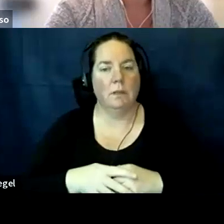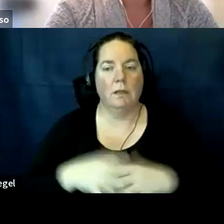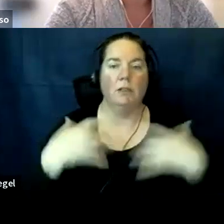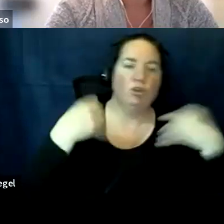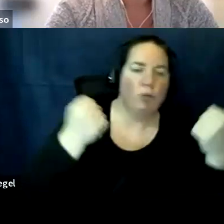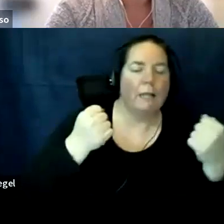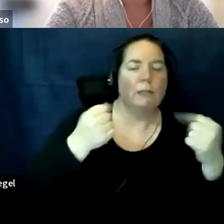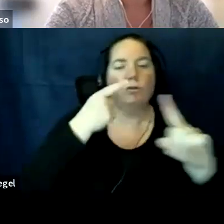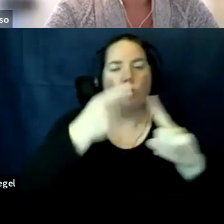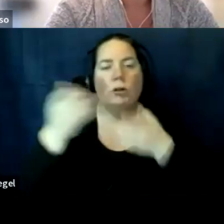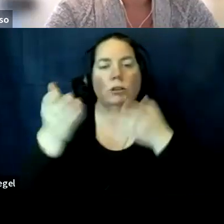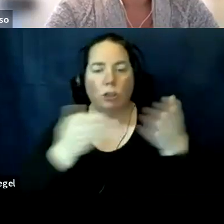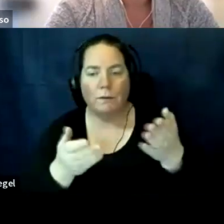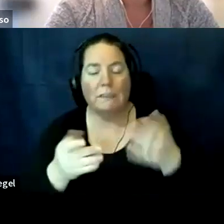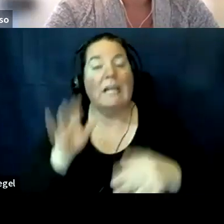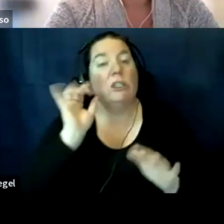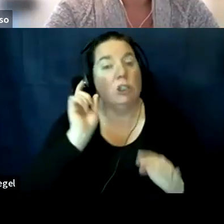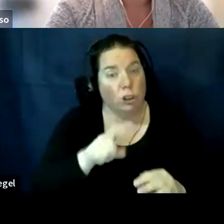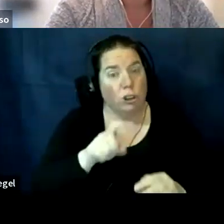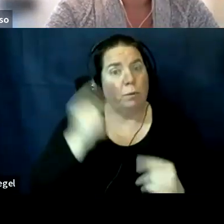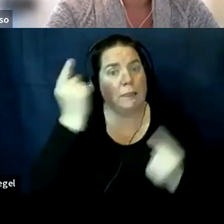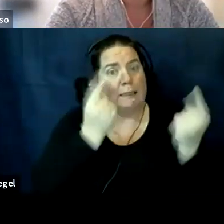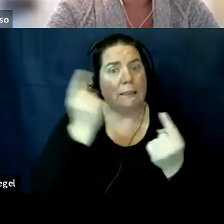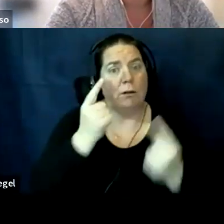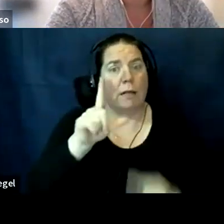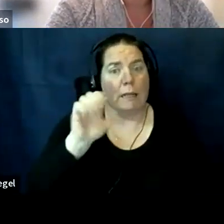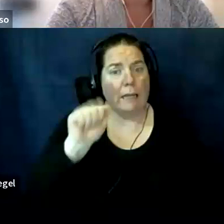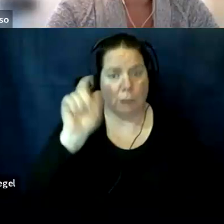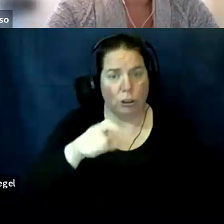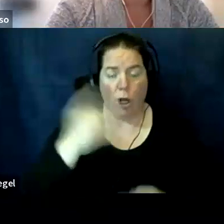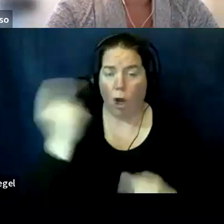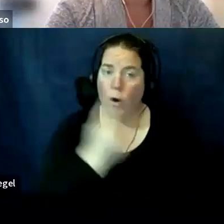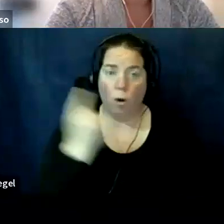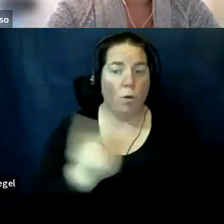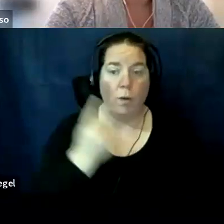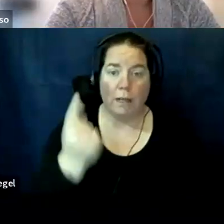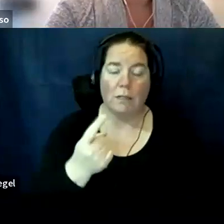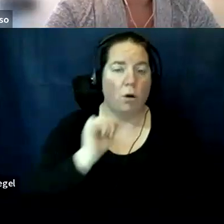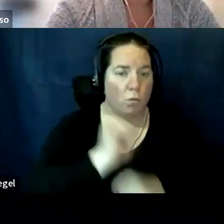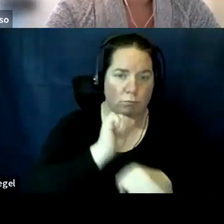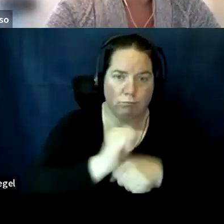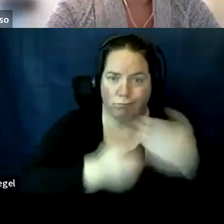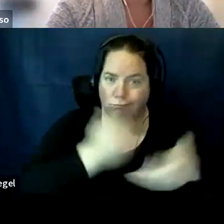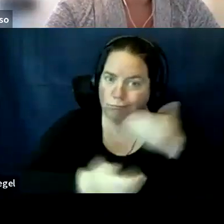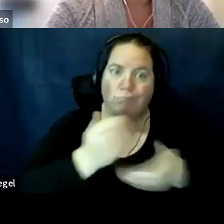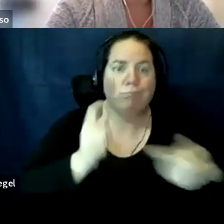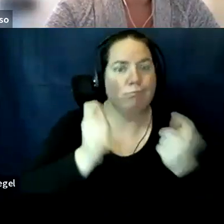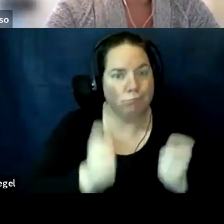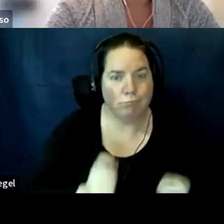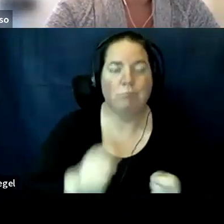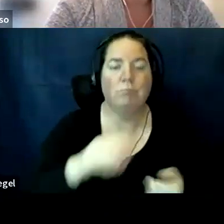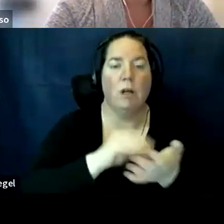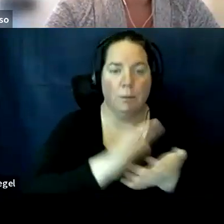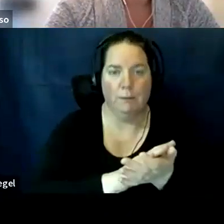goals, services, that should be considered by the LEA at all times, right? These are working documents and conversations that the team should be